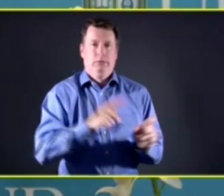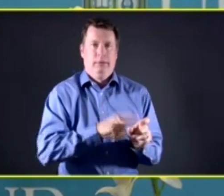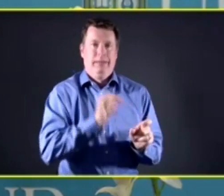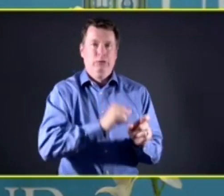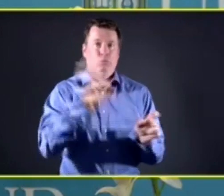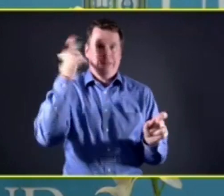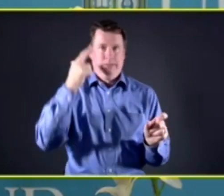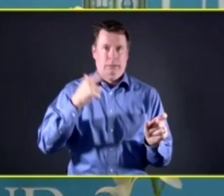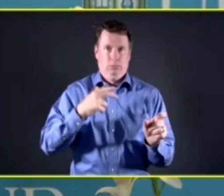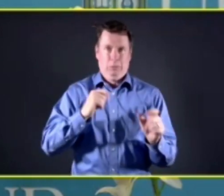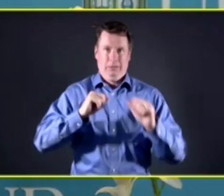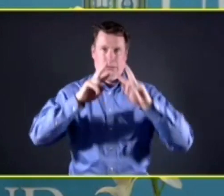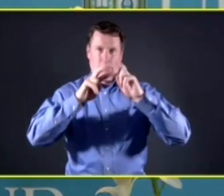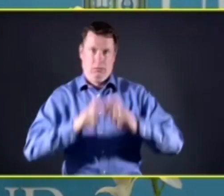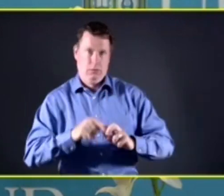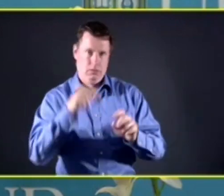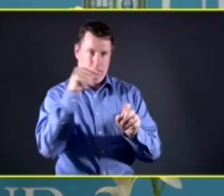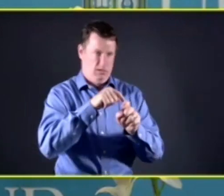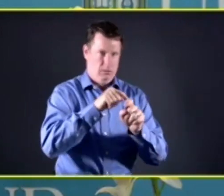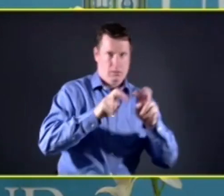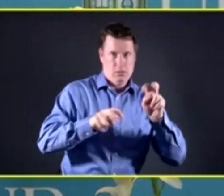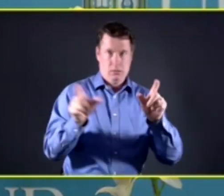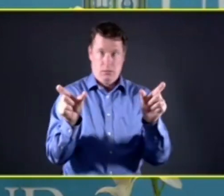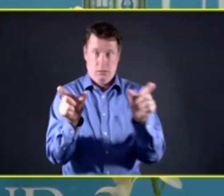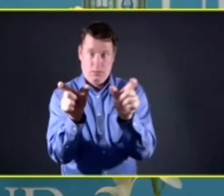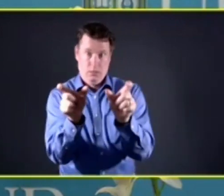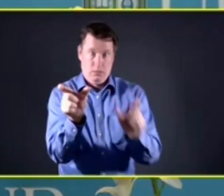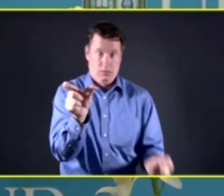see you. Oh, you didn't see me. Okay.